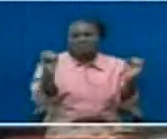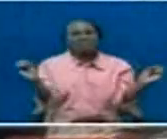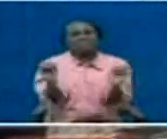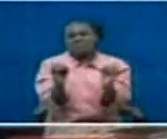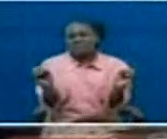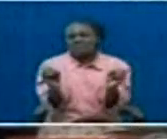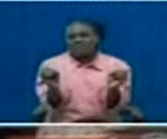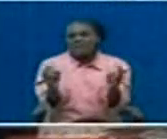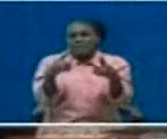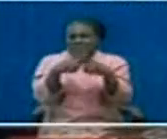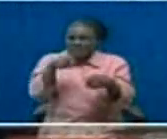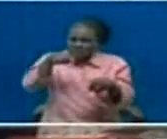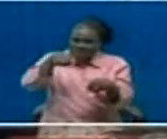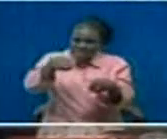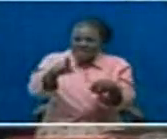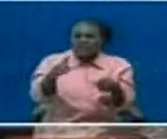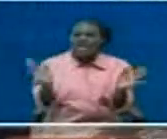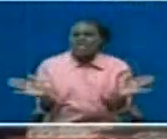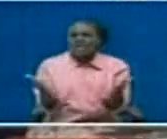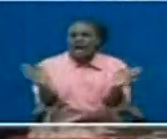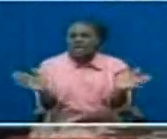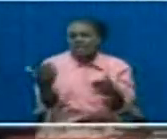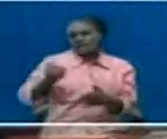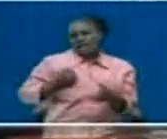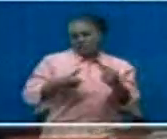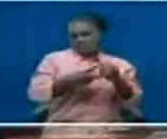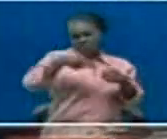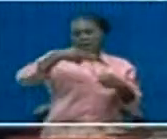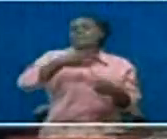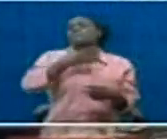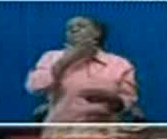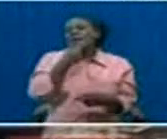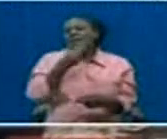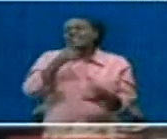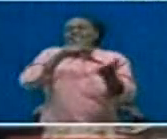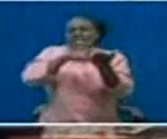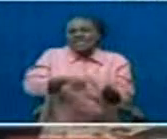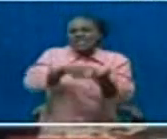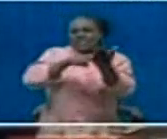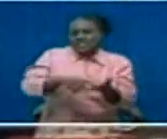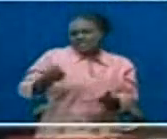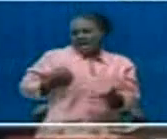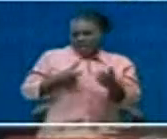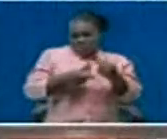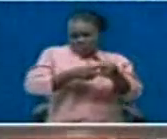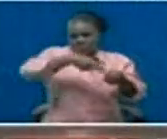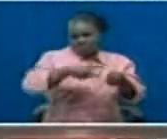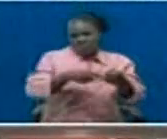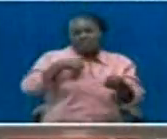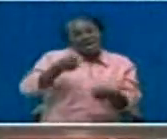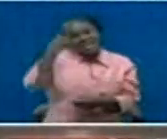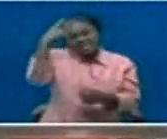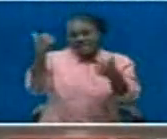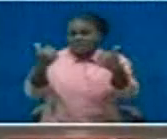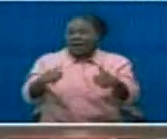like. But they are the ones who are encouraging. And you know, the men are the ones who are insisting on girls being circumcised. Why? The men, I don't know. These